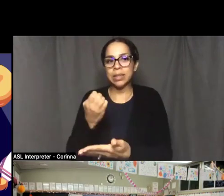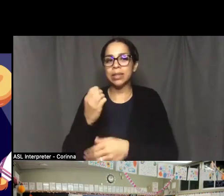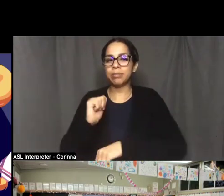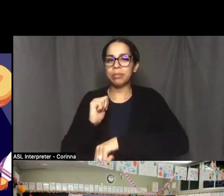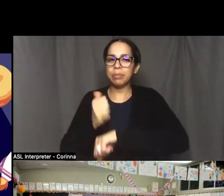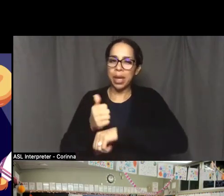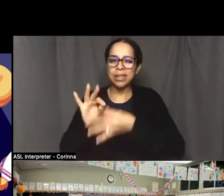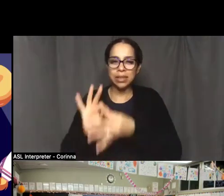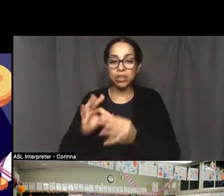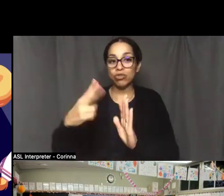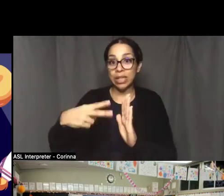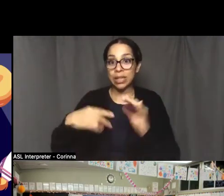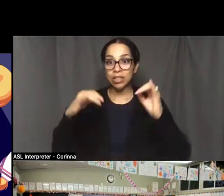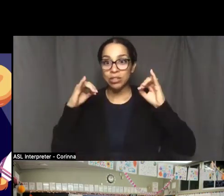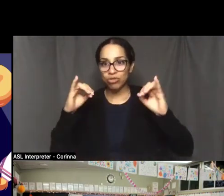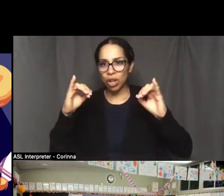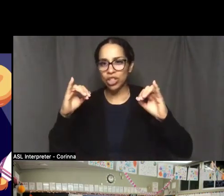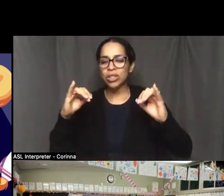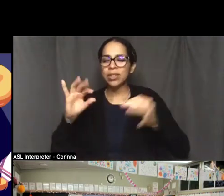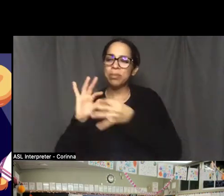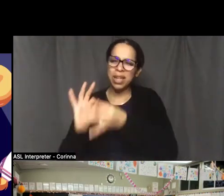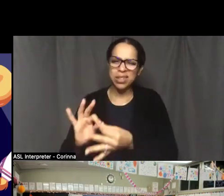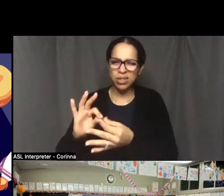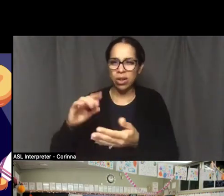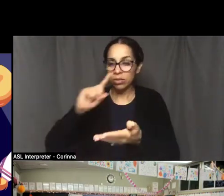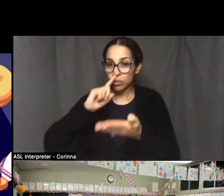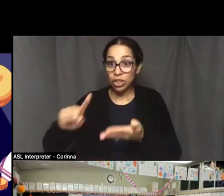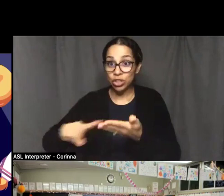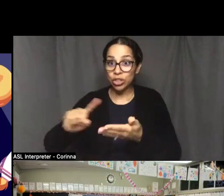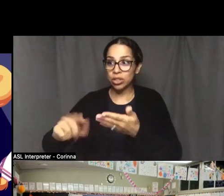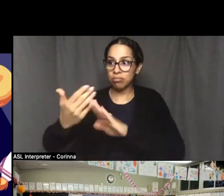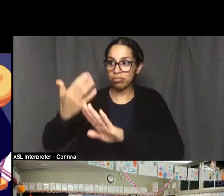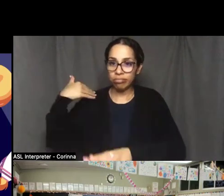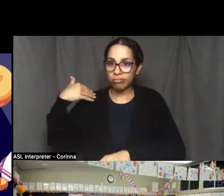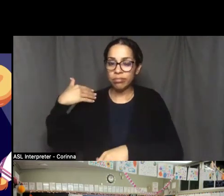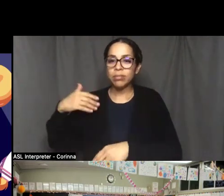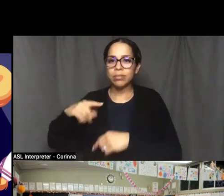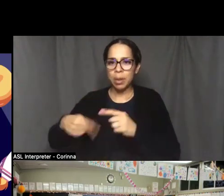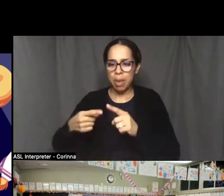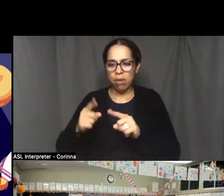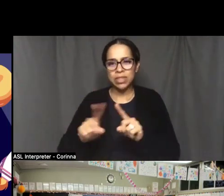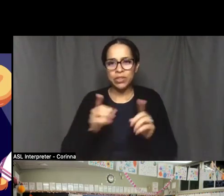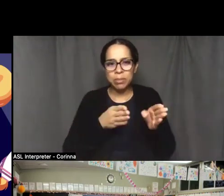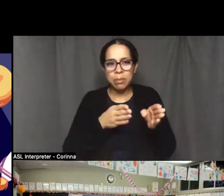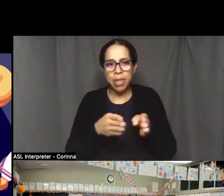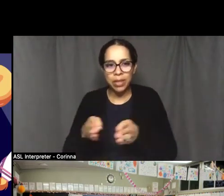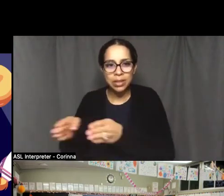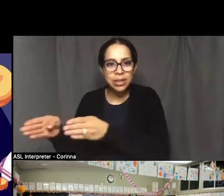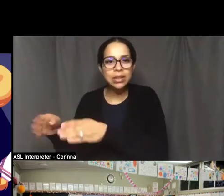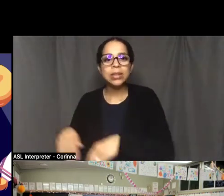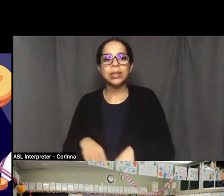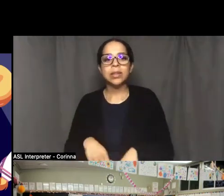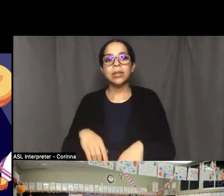that means is it's based on research that was done, whether the methods and the scope and sequence of that